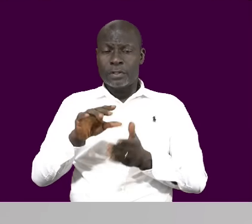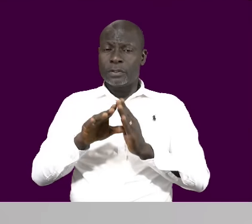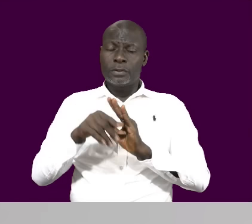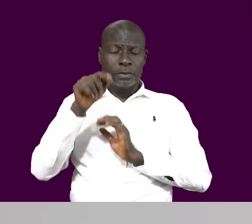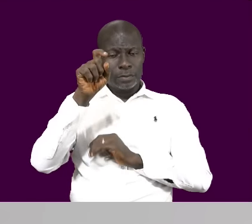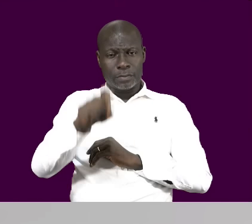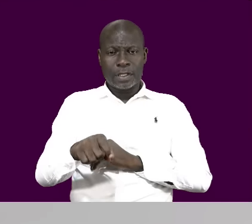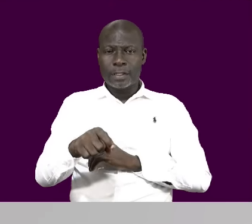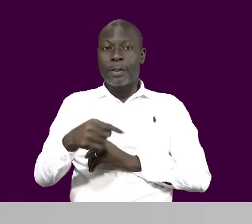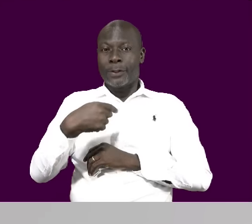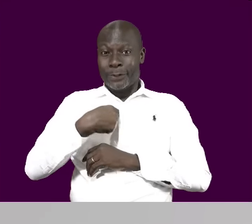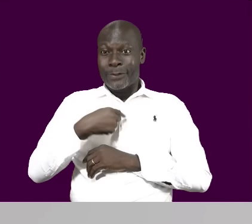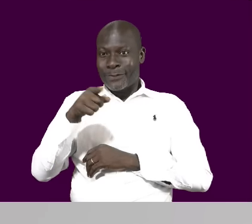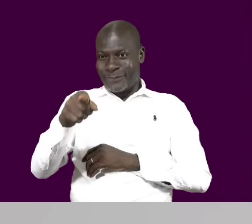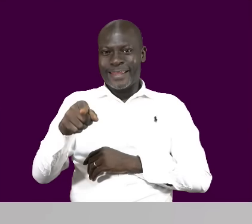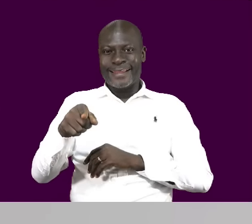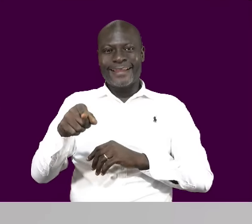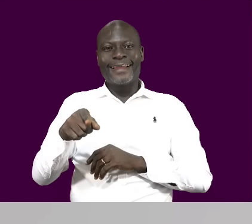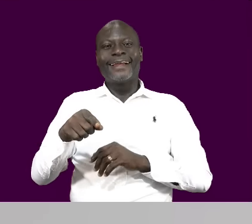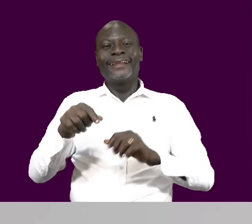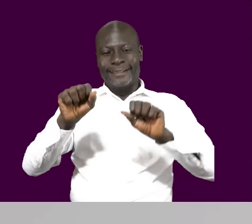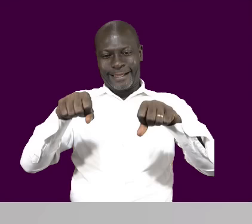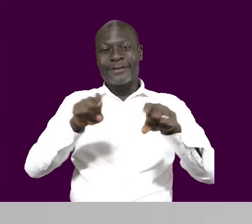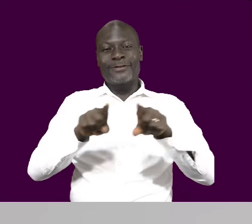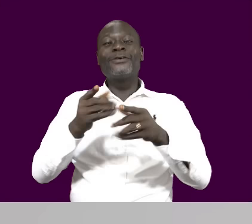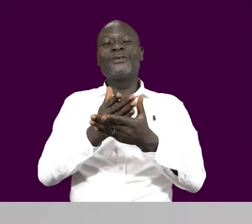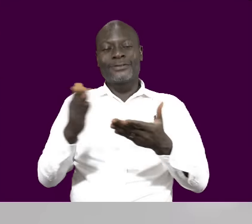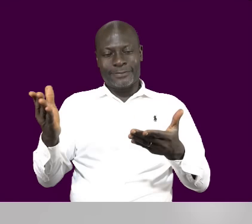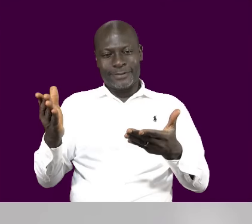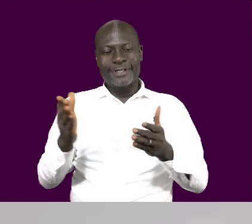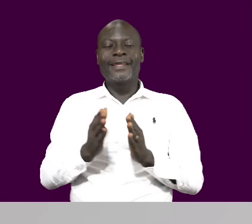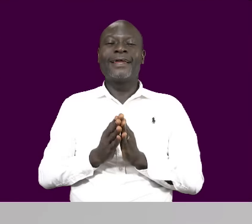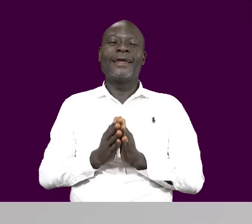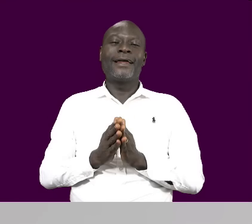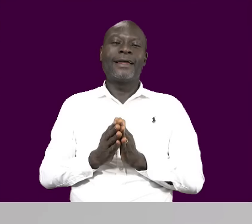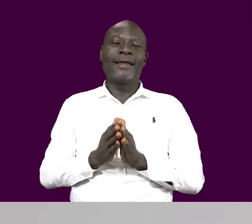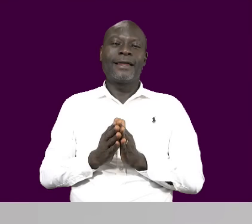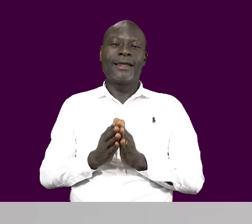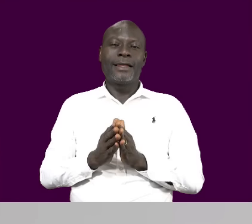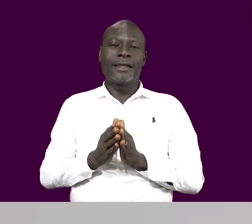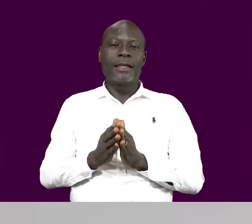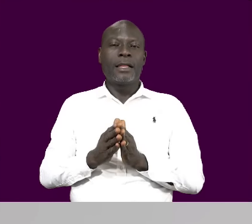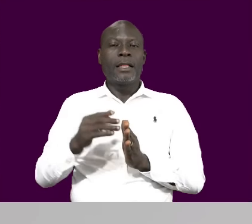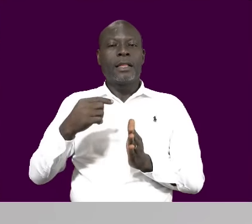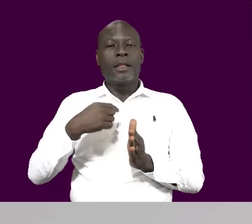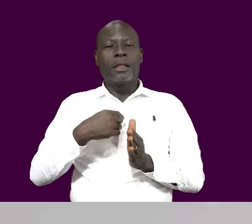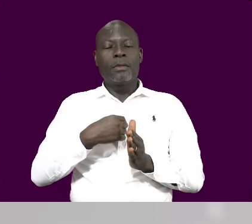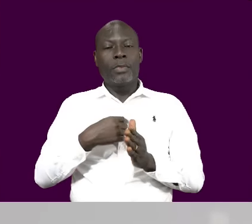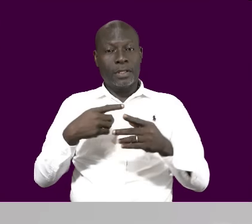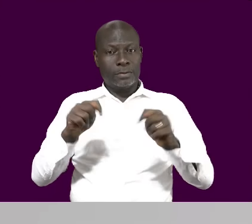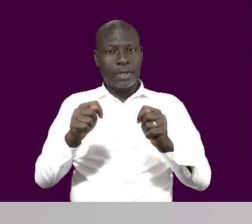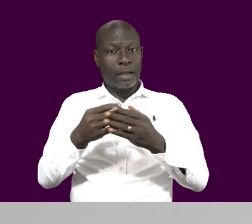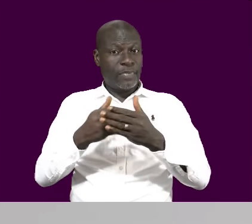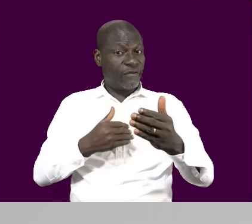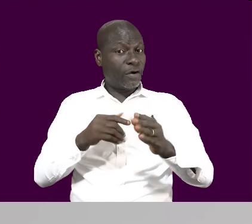se aduru me ne won soso se yebeye ebi e de atoaso mitie ababawa no ansa na obese dwumadi na